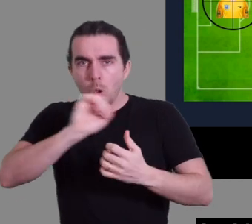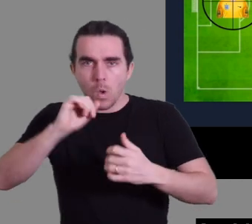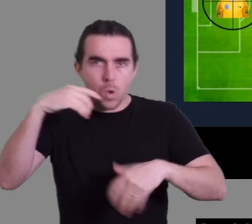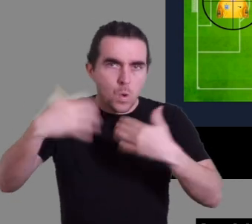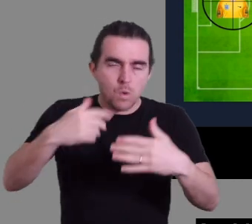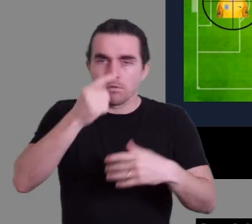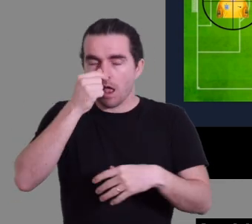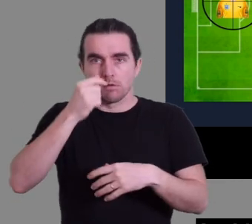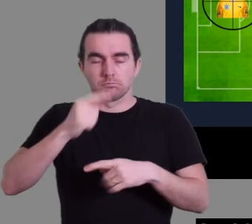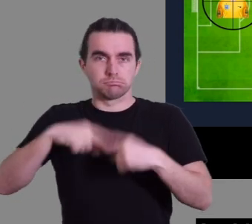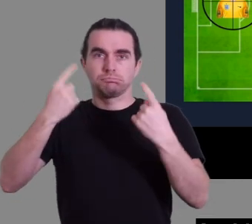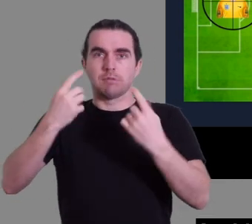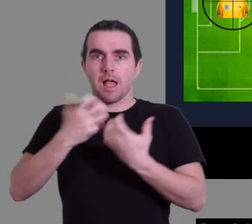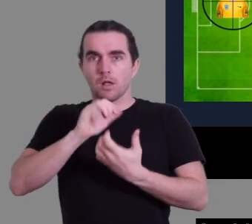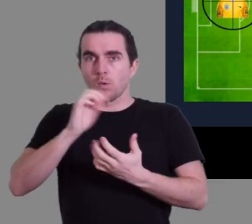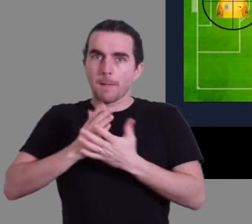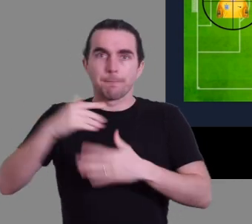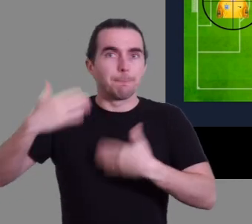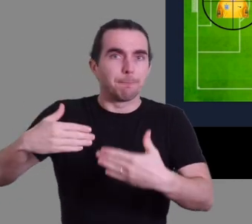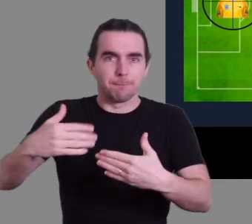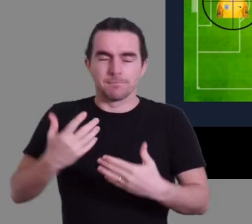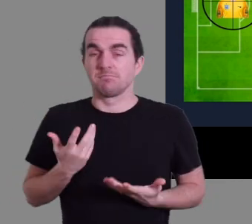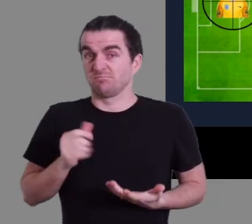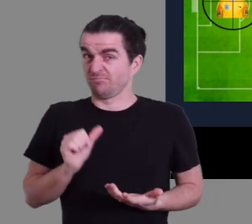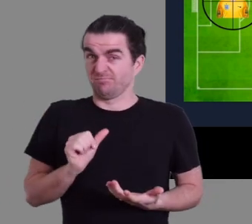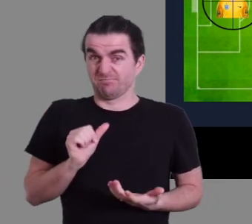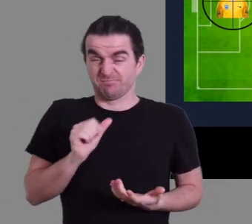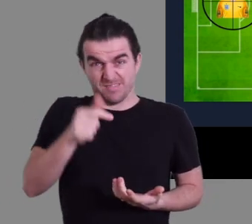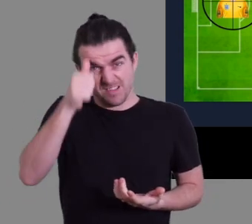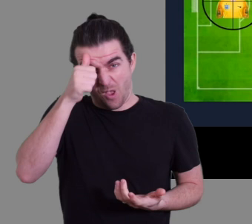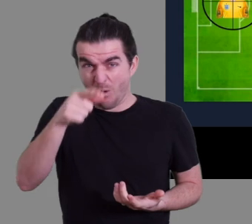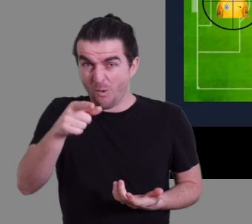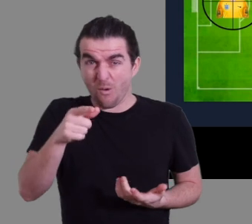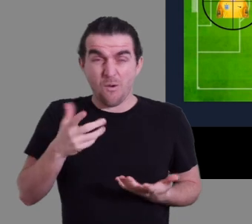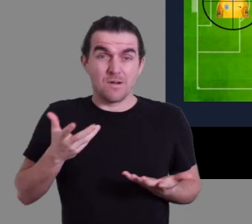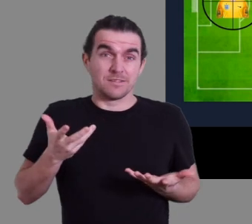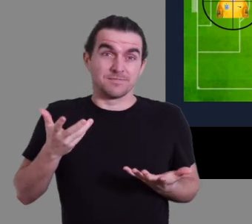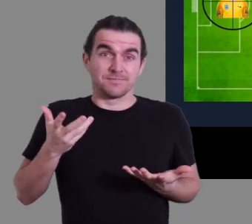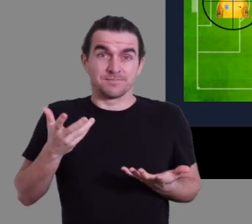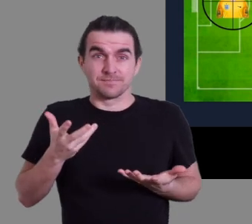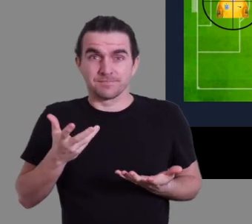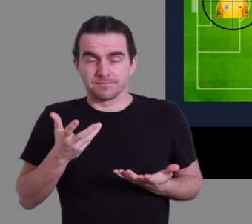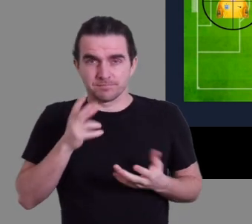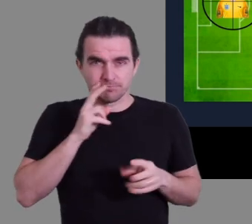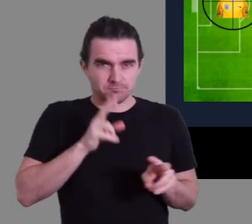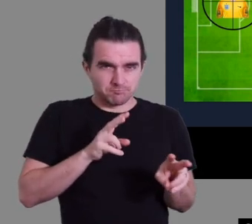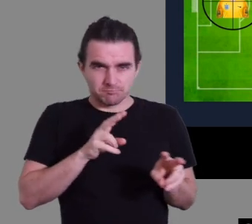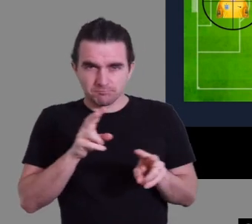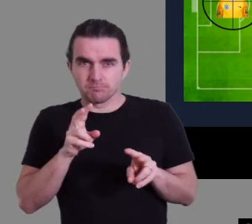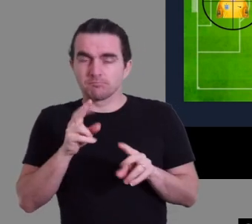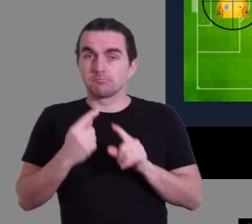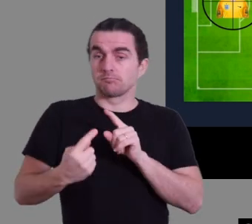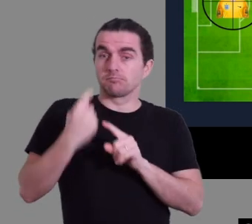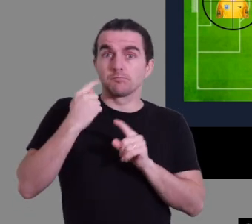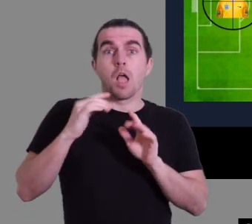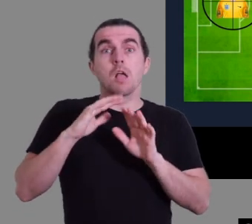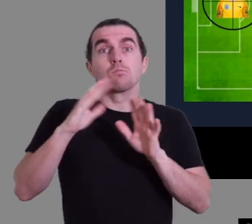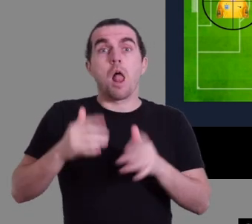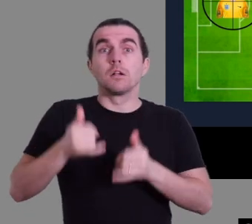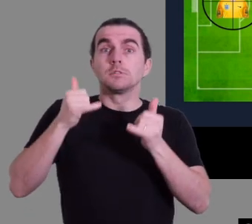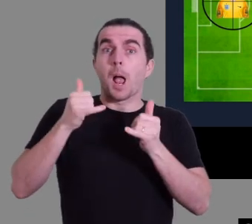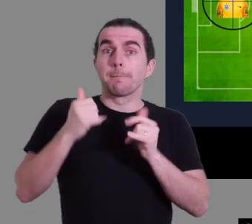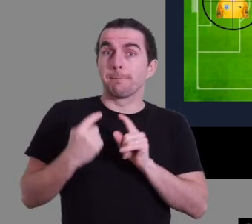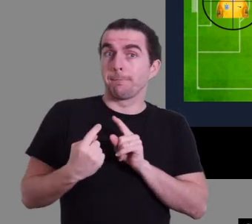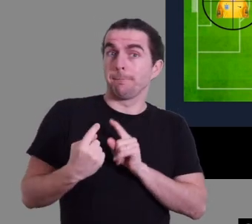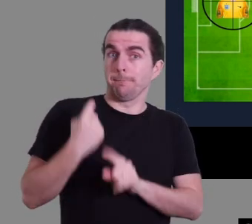might change slightly the way you play. Oh, yeah, absolutely. And there was no doubt in the last World